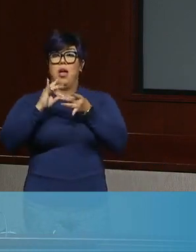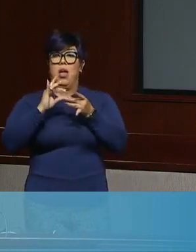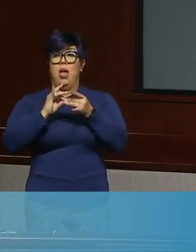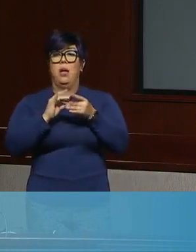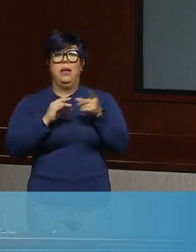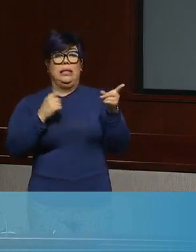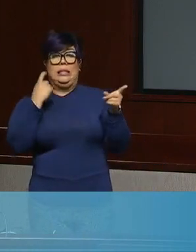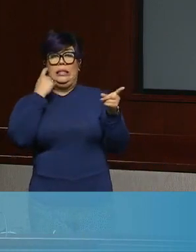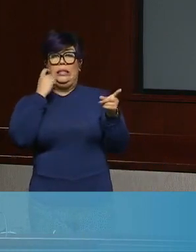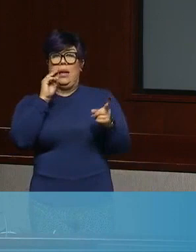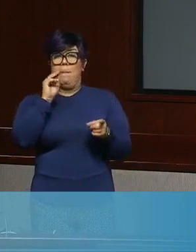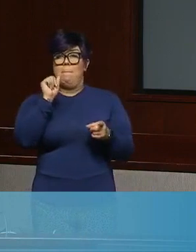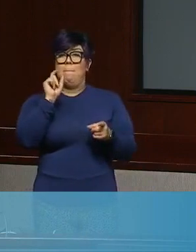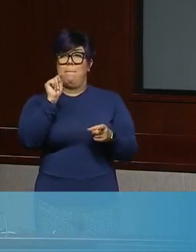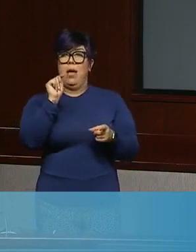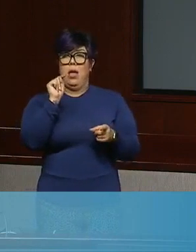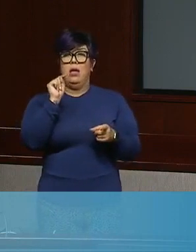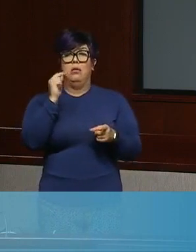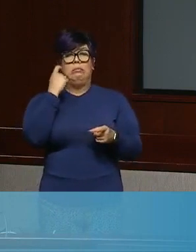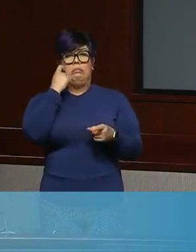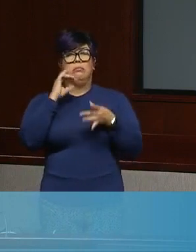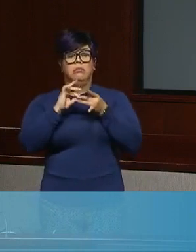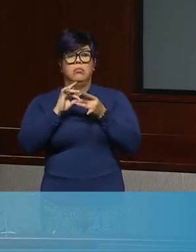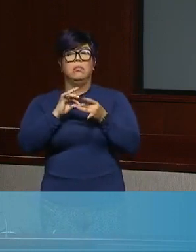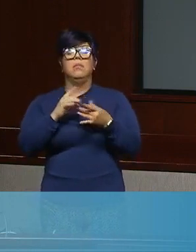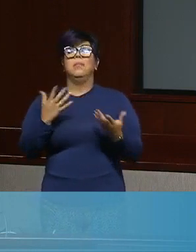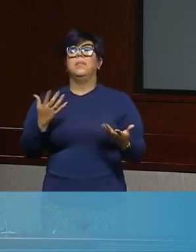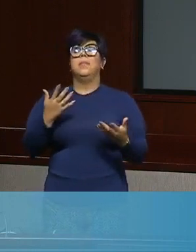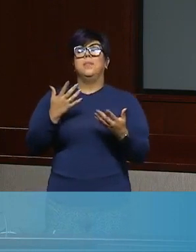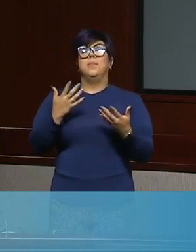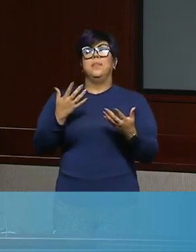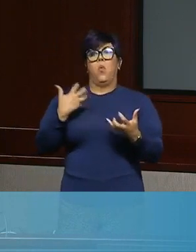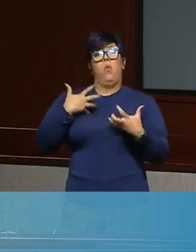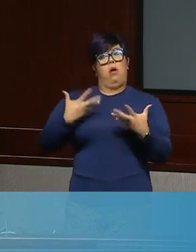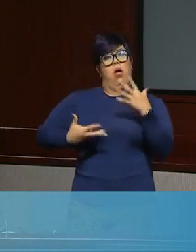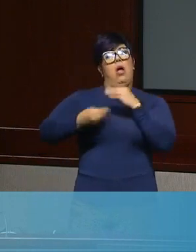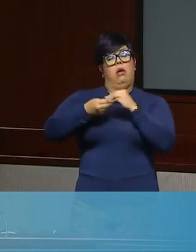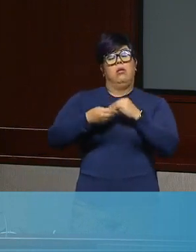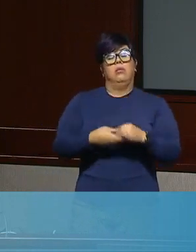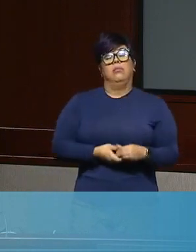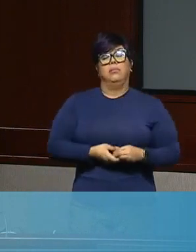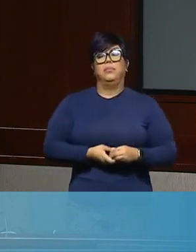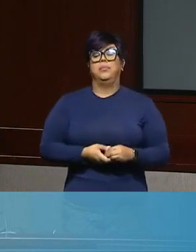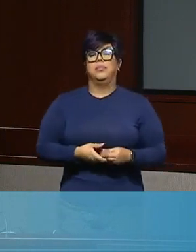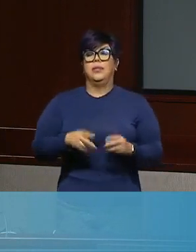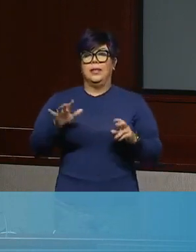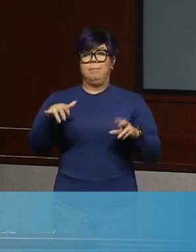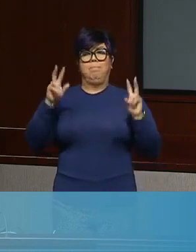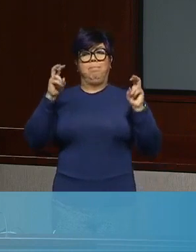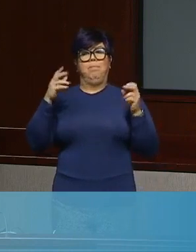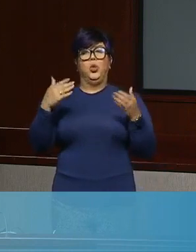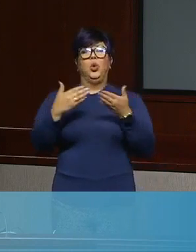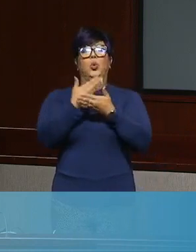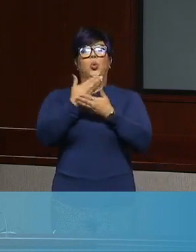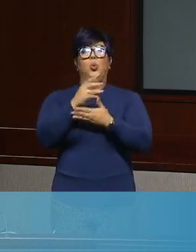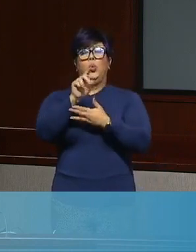spoke just now about in terms of the new county tier